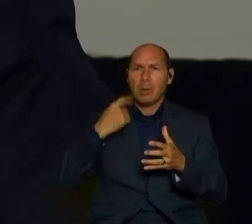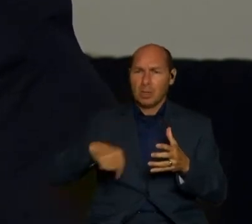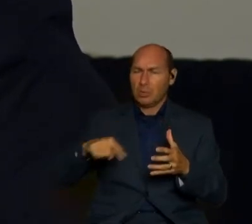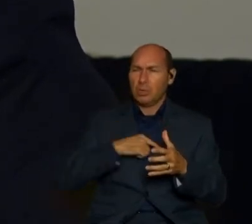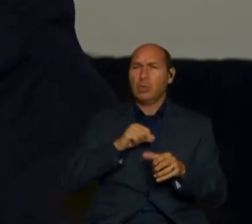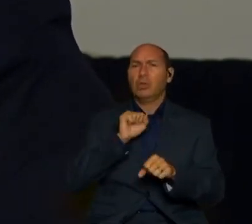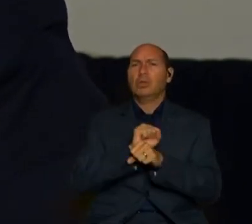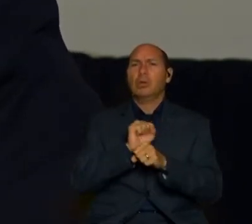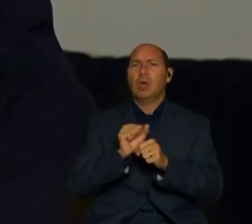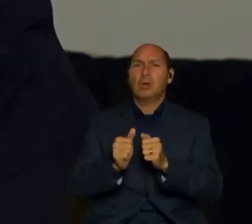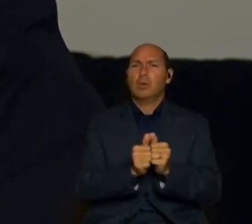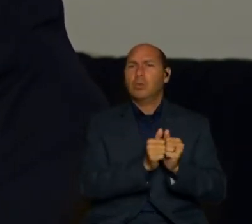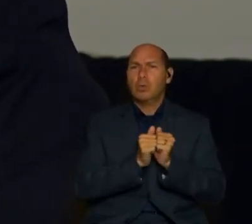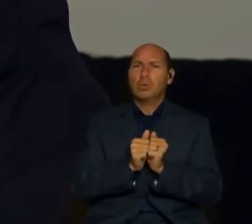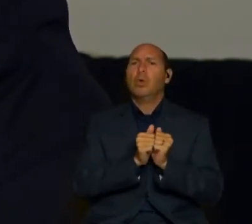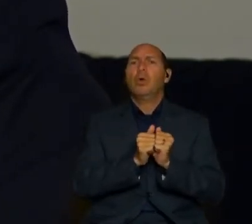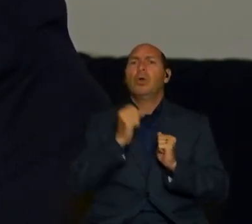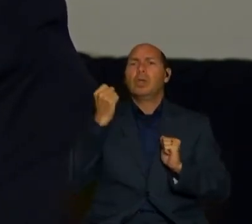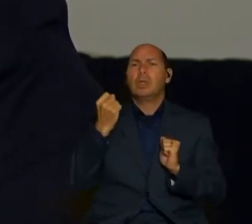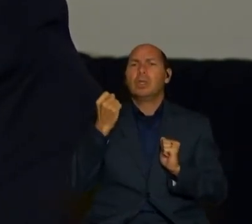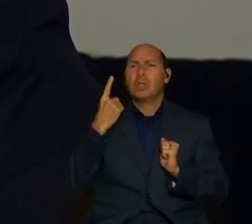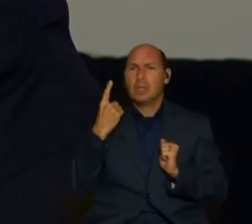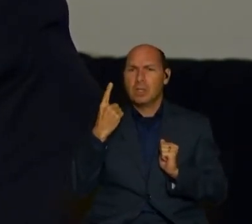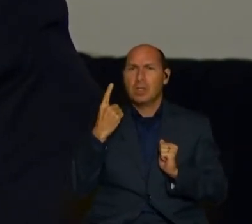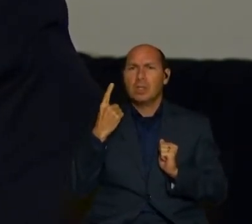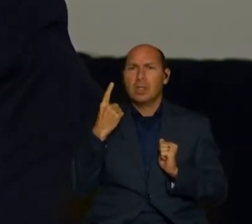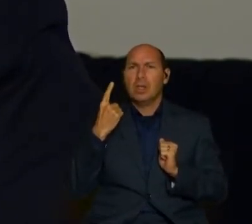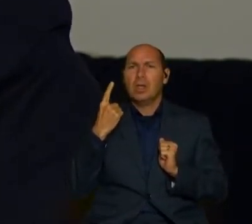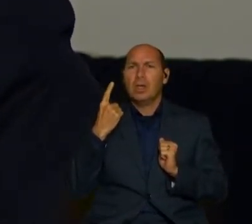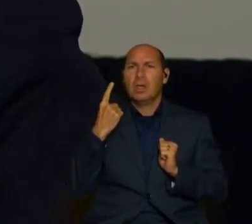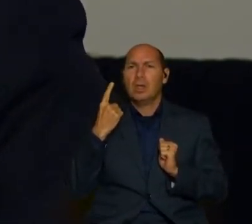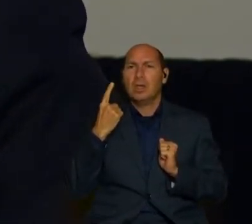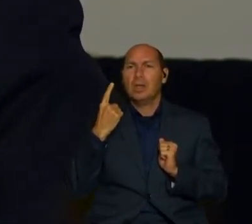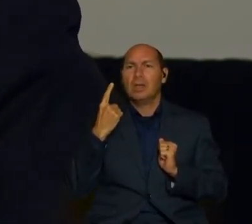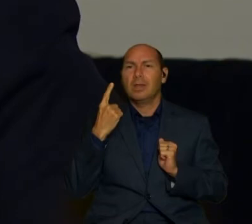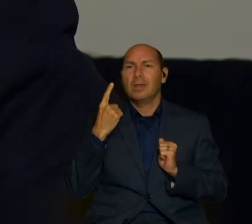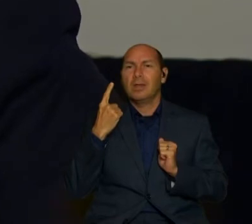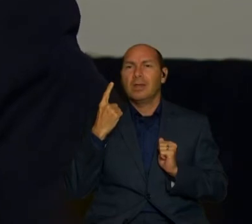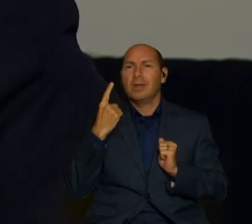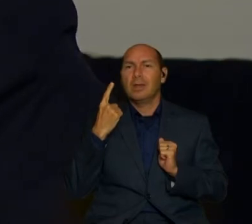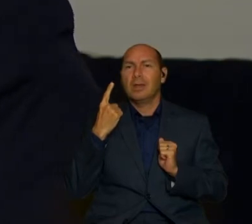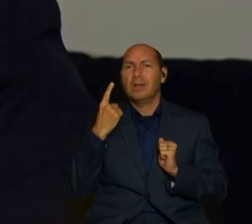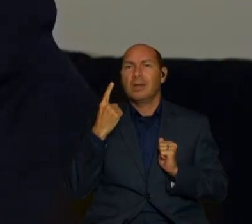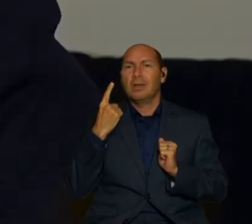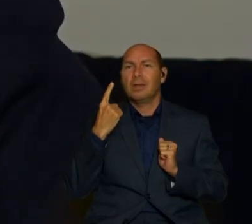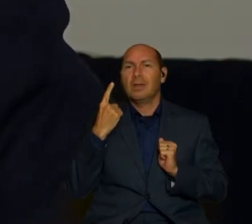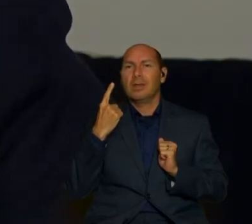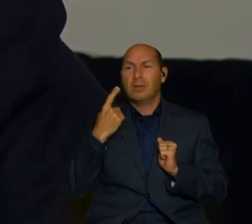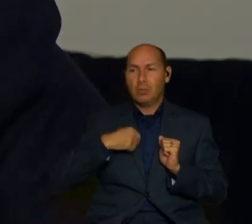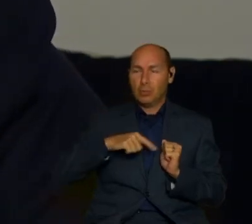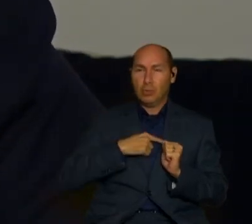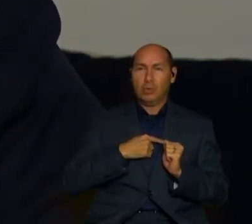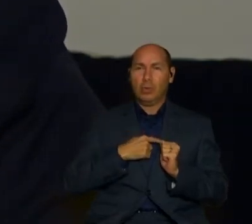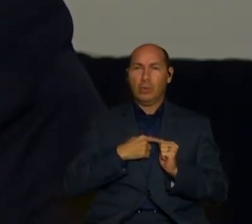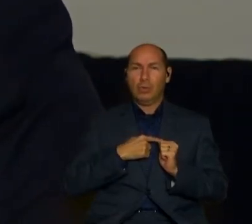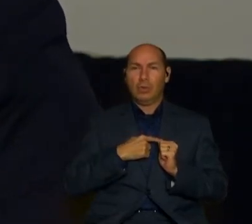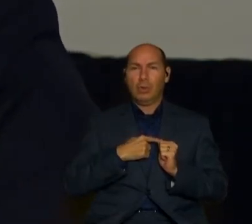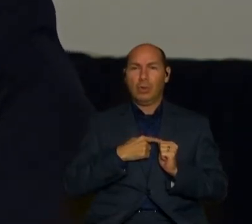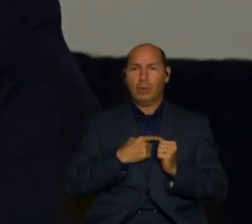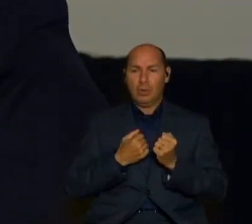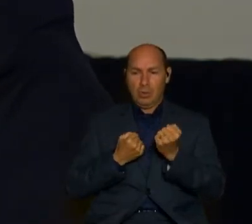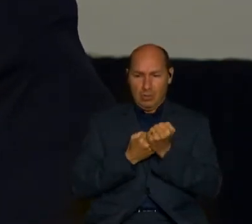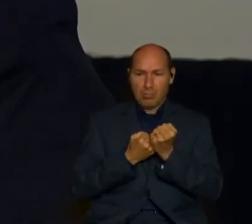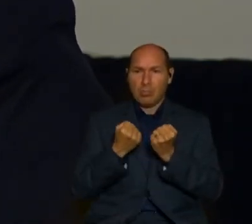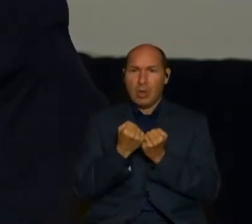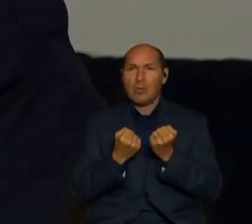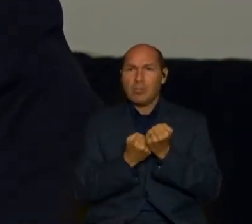together, of realizing that not being collaborating, not being